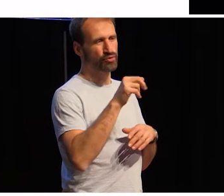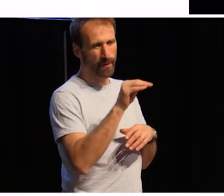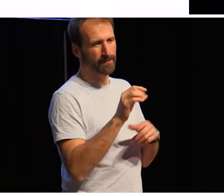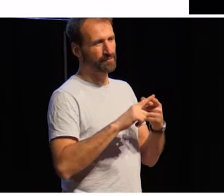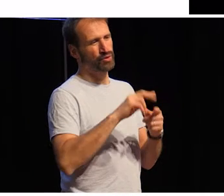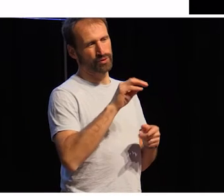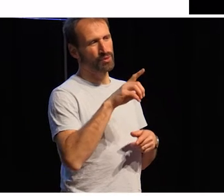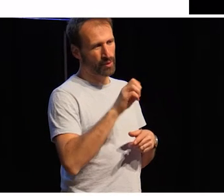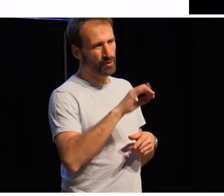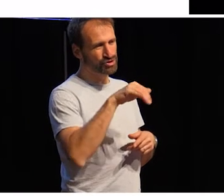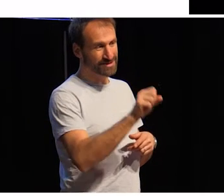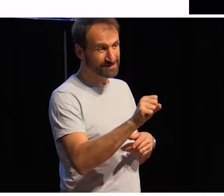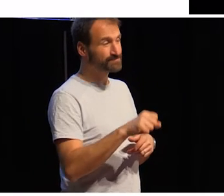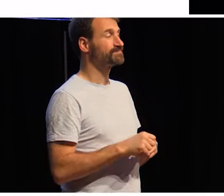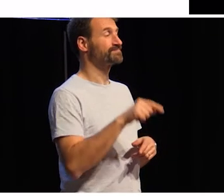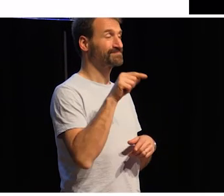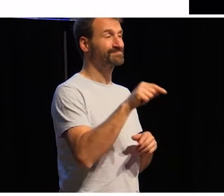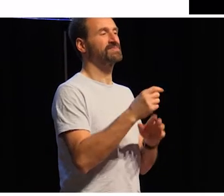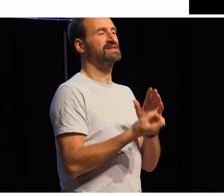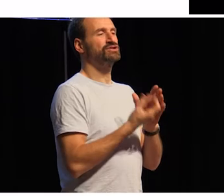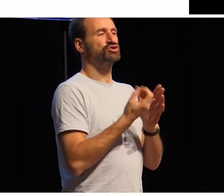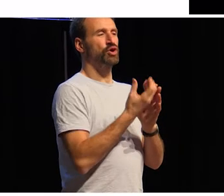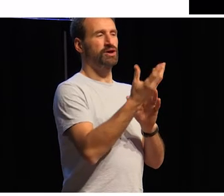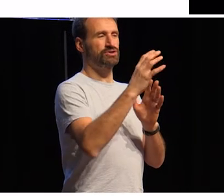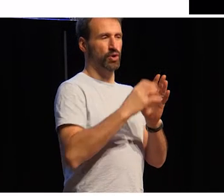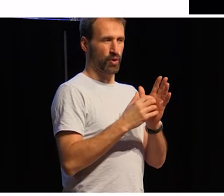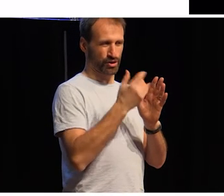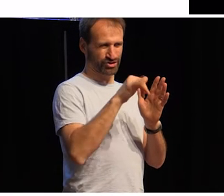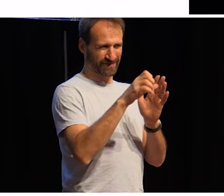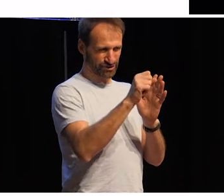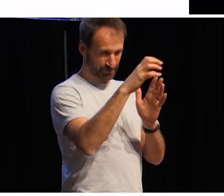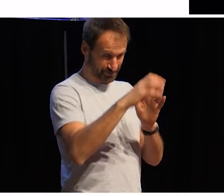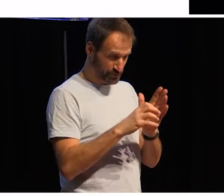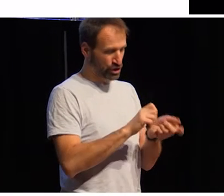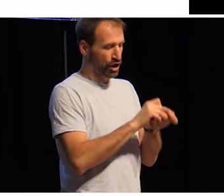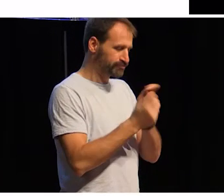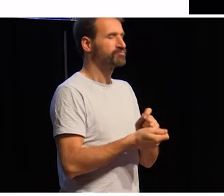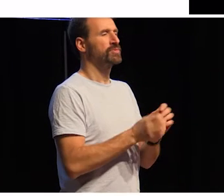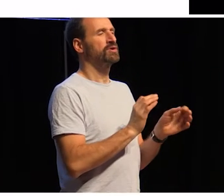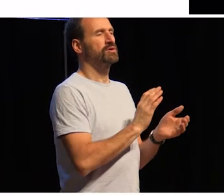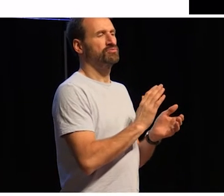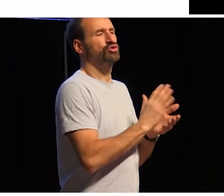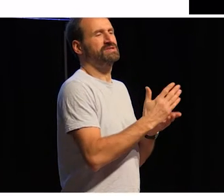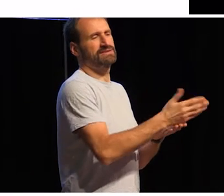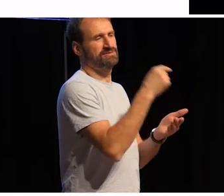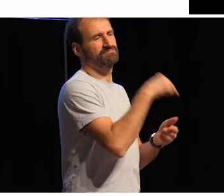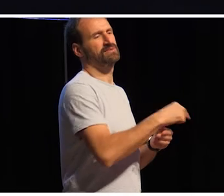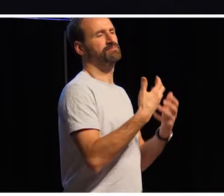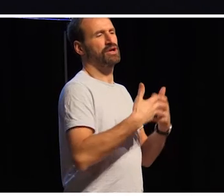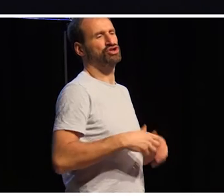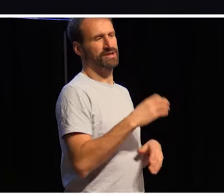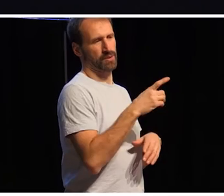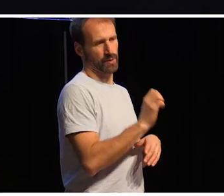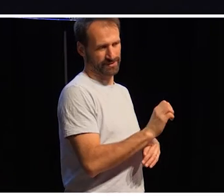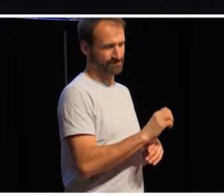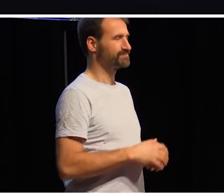takes your JavaScript source code and turns it into executable machine code. And V8 is not the only JavaScript engine. So